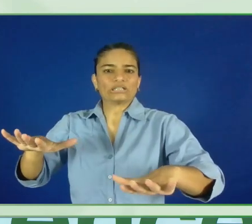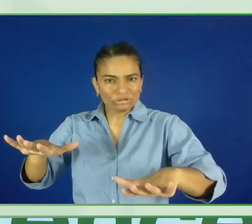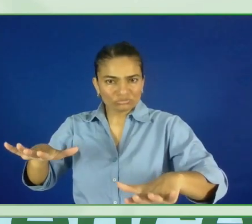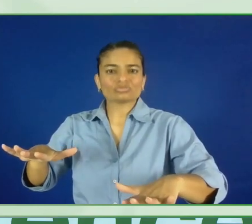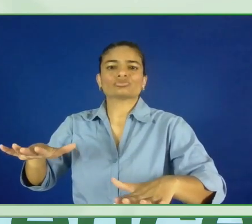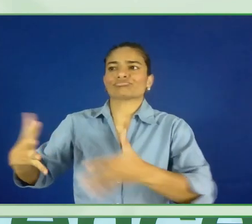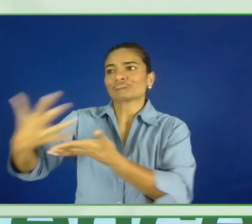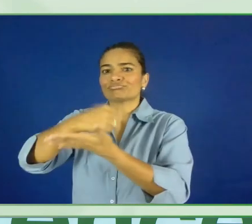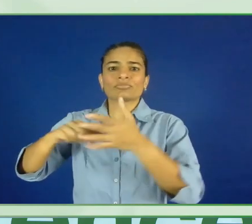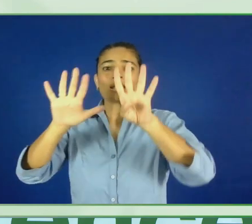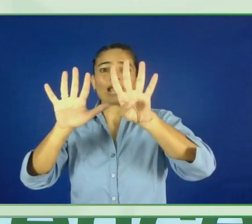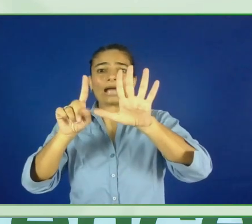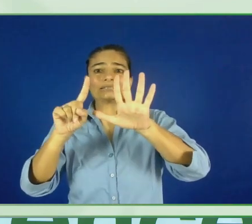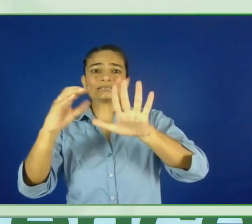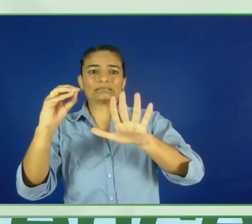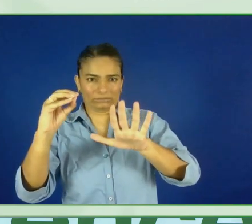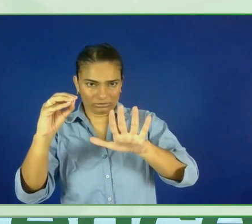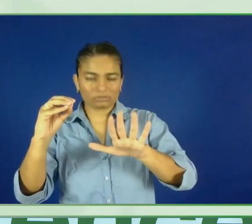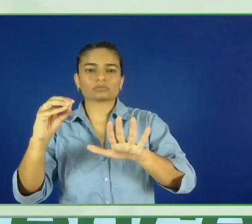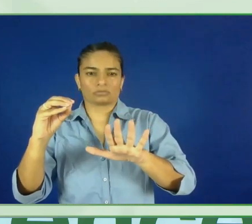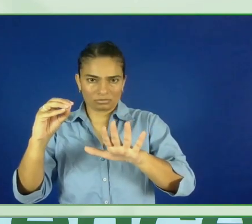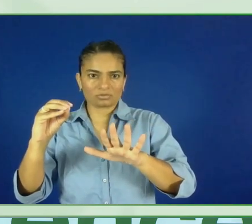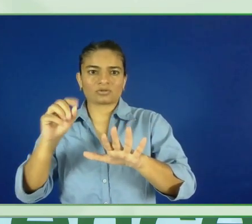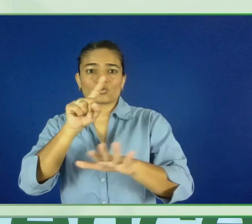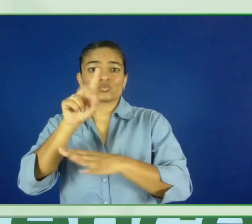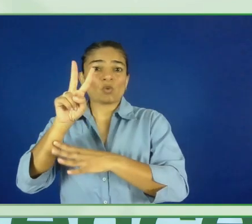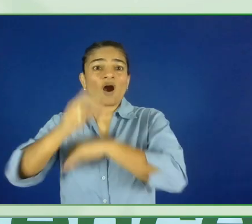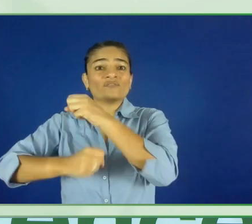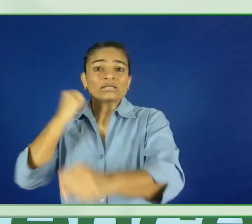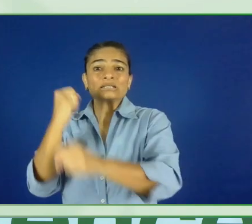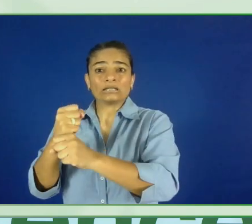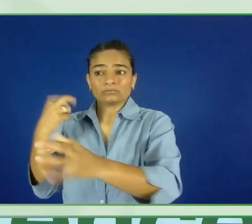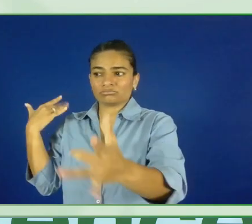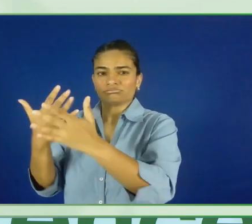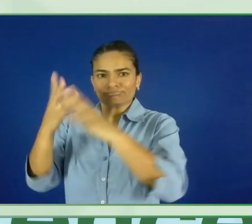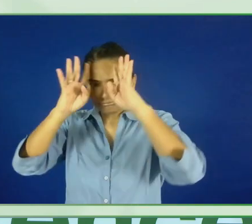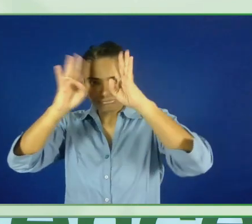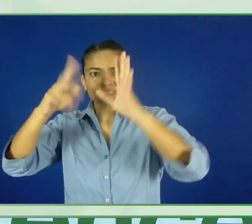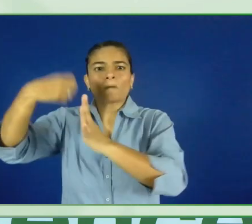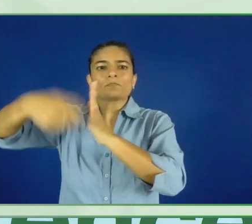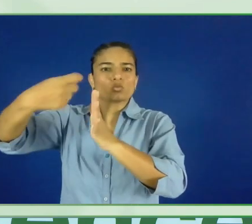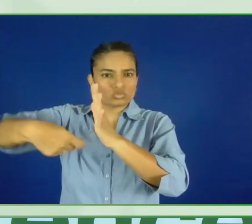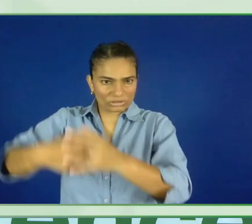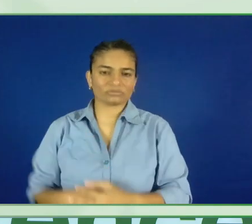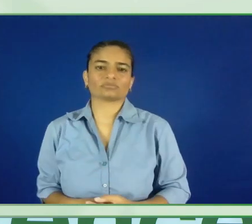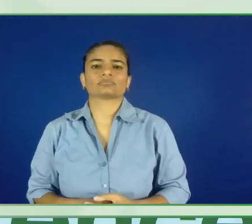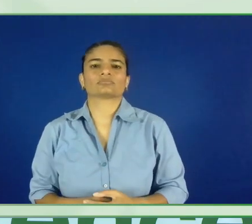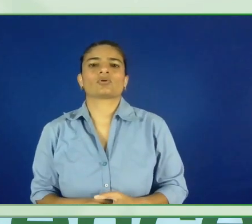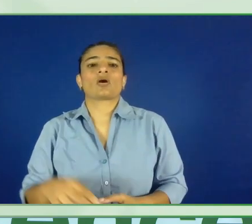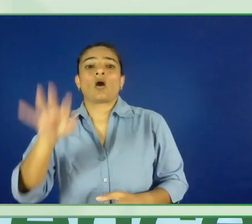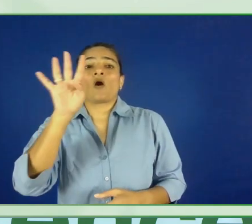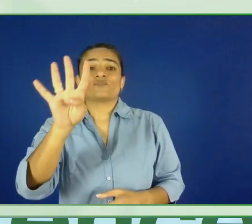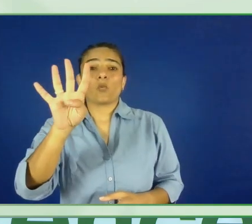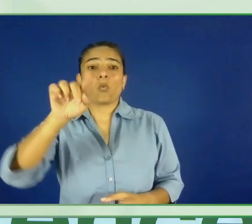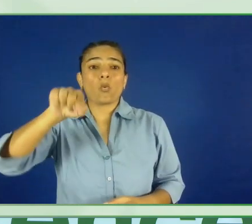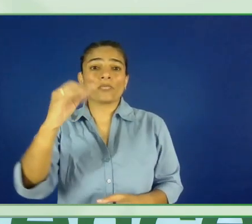projects that have been shortlisted and awarded. All of their data, all of the nomination data, all of the summaries, all of the fact